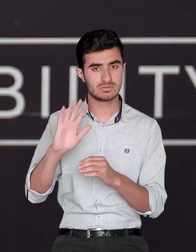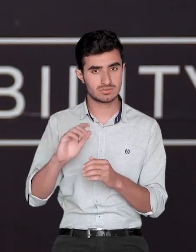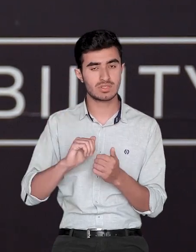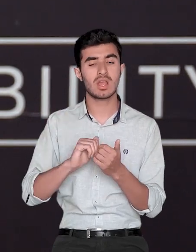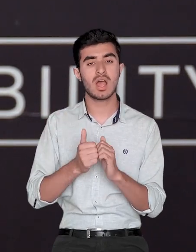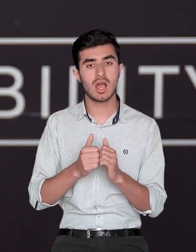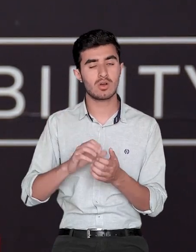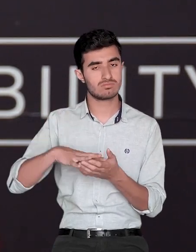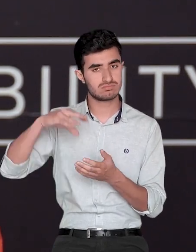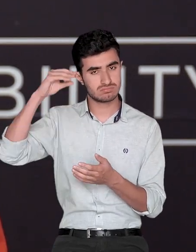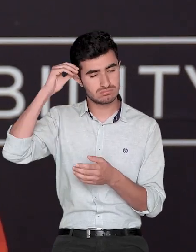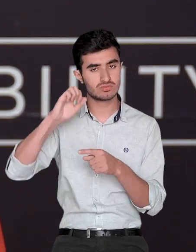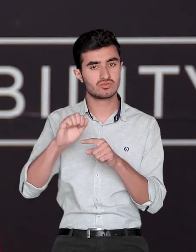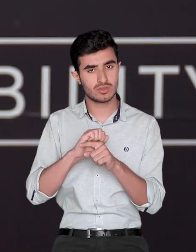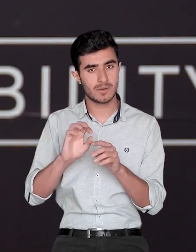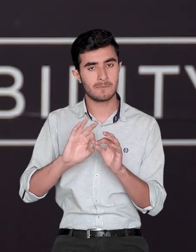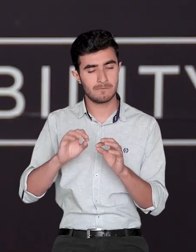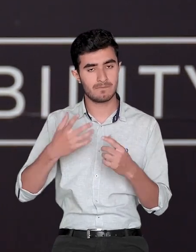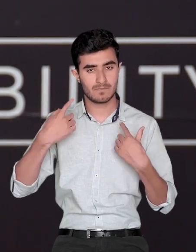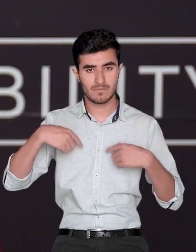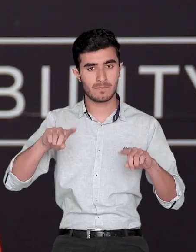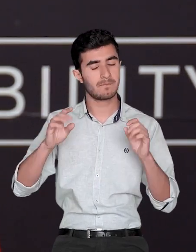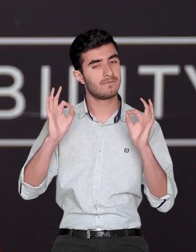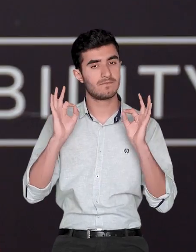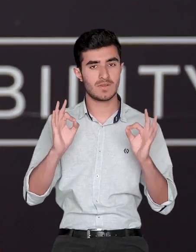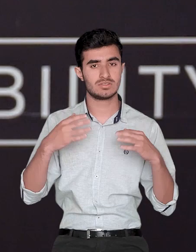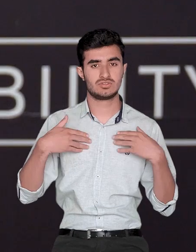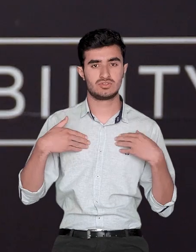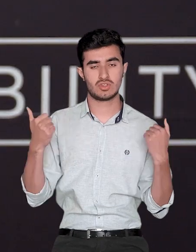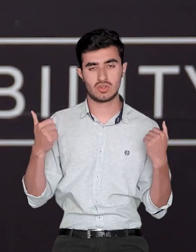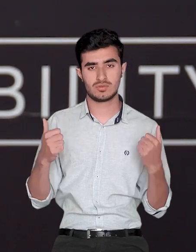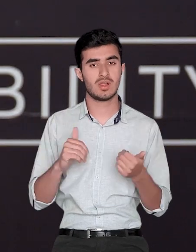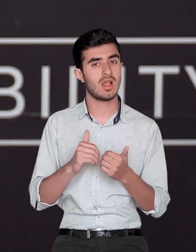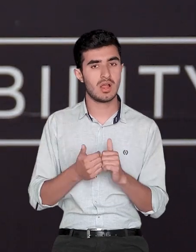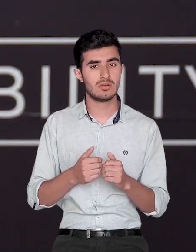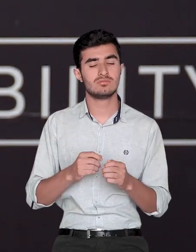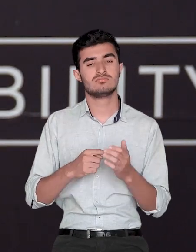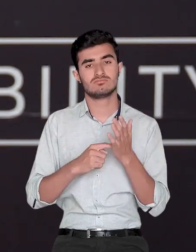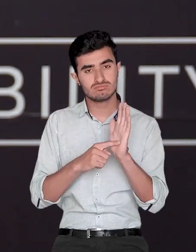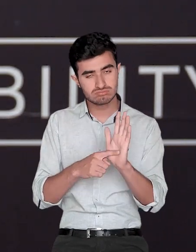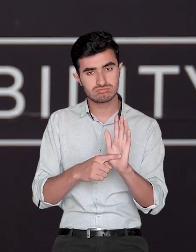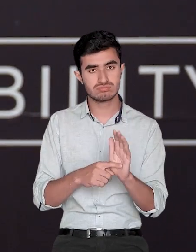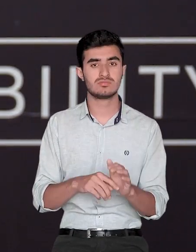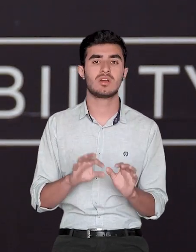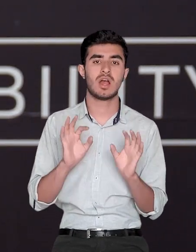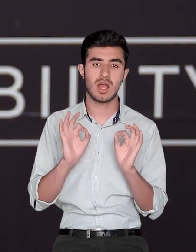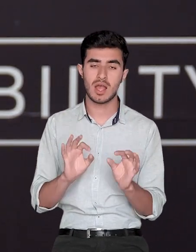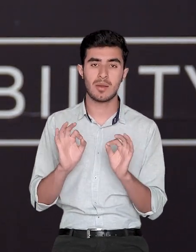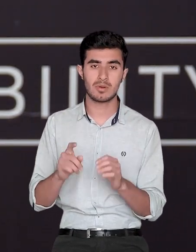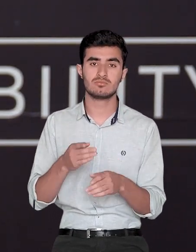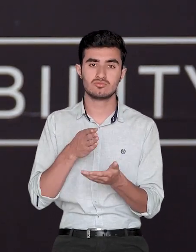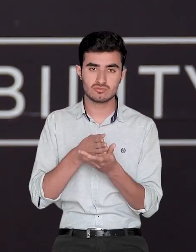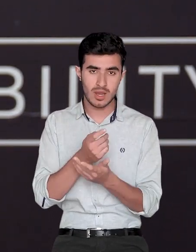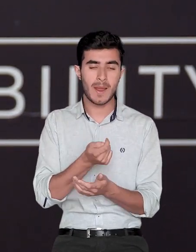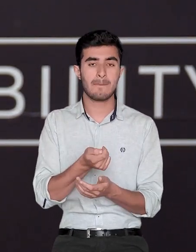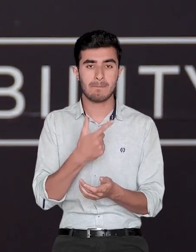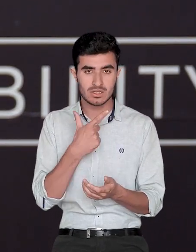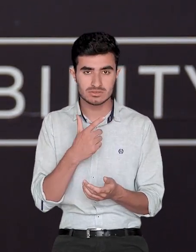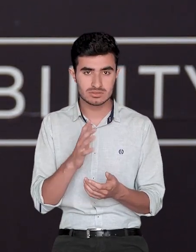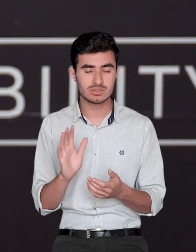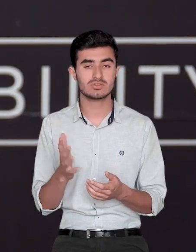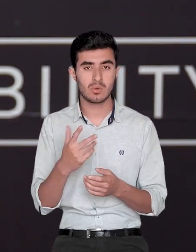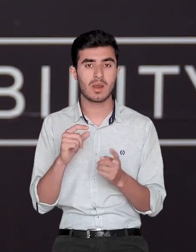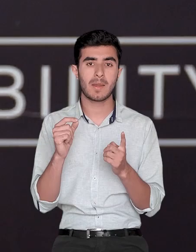be made only if there is awareness about the right kind of resources, only if the right medicines are